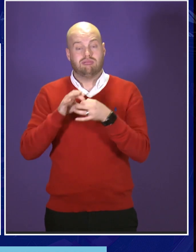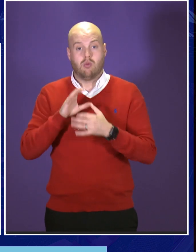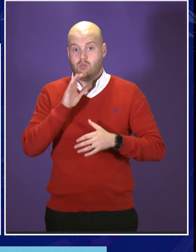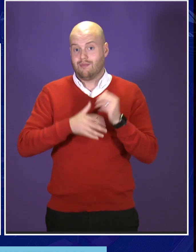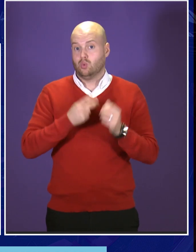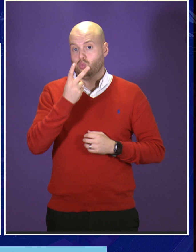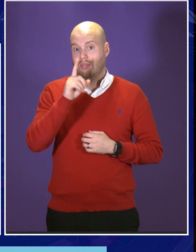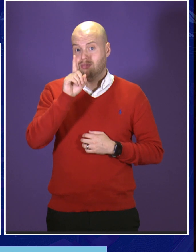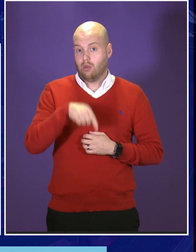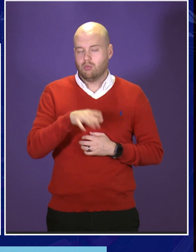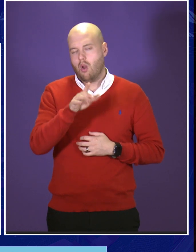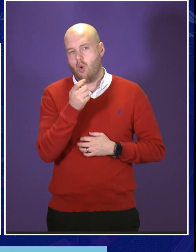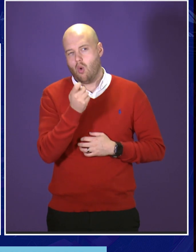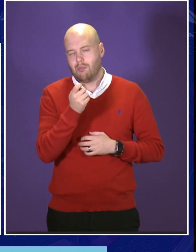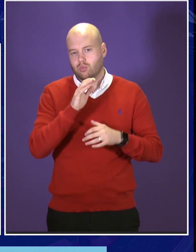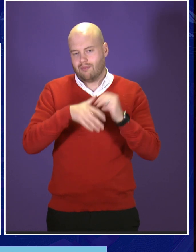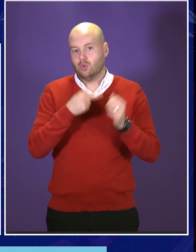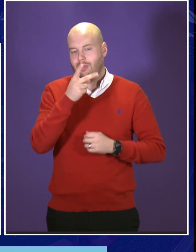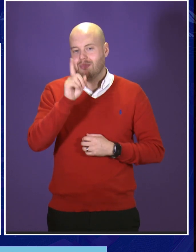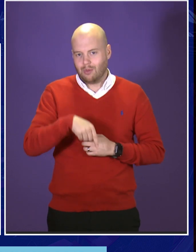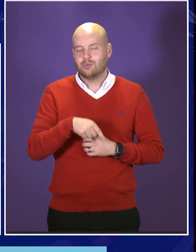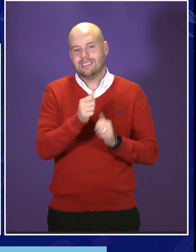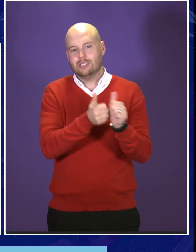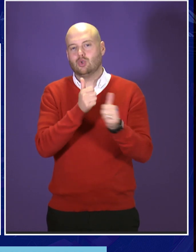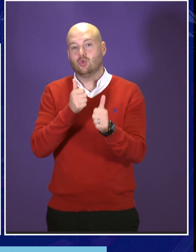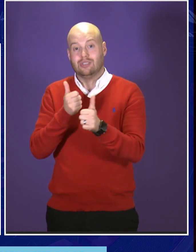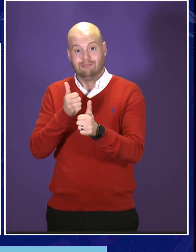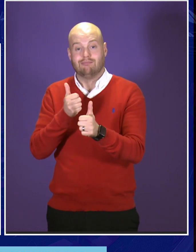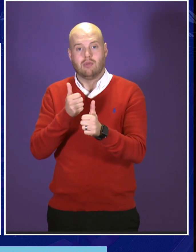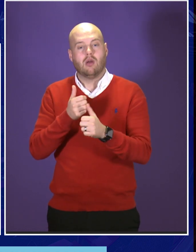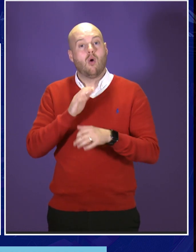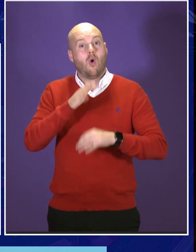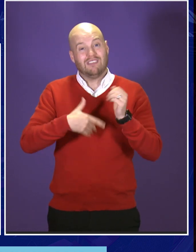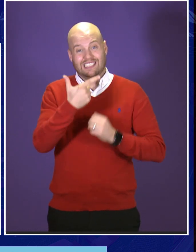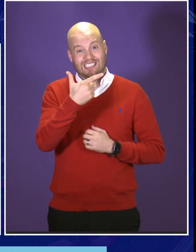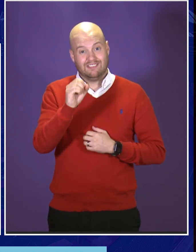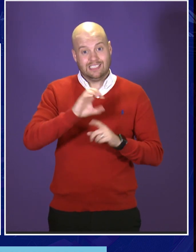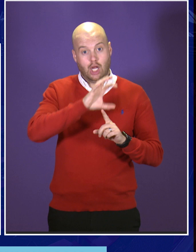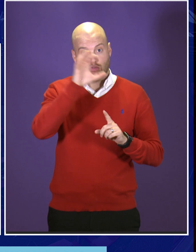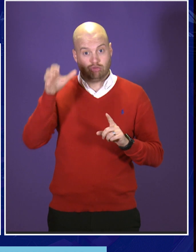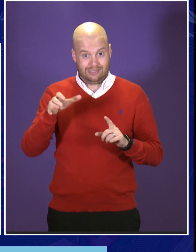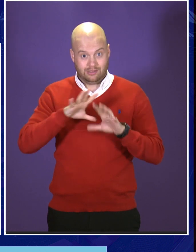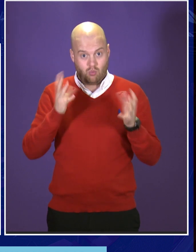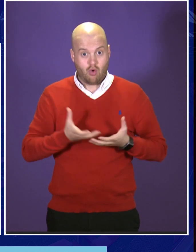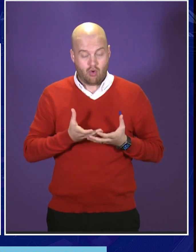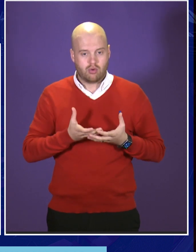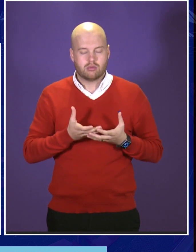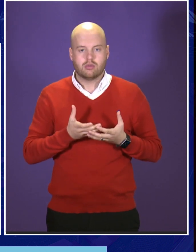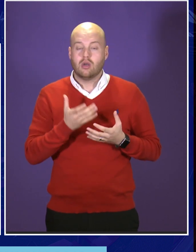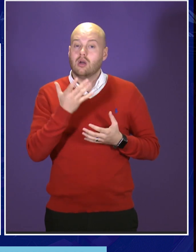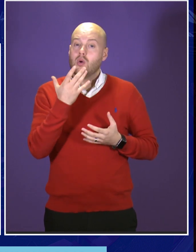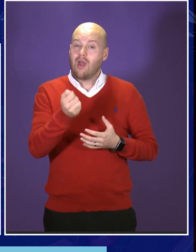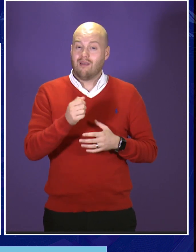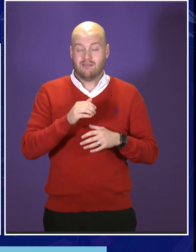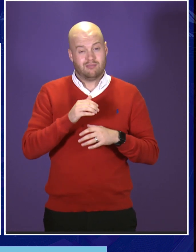almost 2,000 institutions in over 70 countries around the world. There are about 7 million artifacts on the platform now. Each